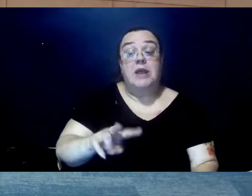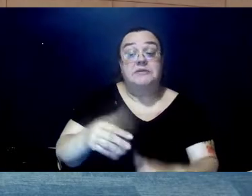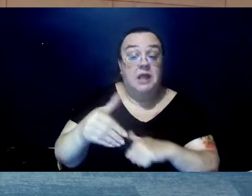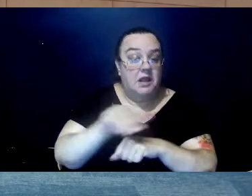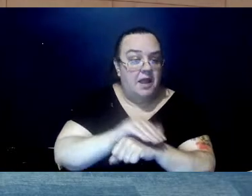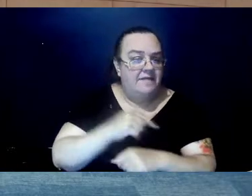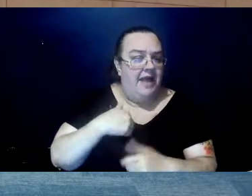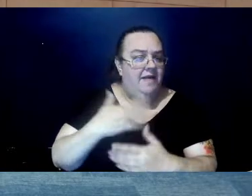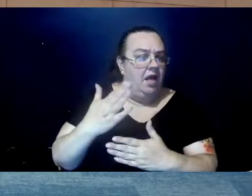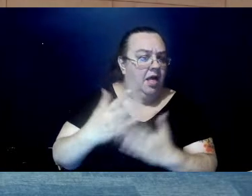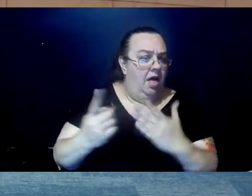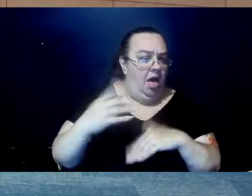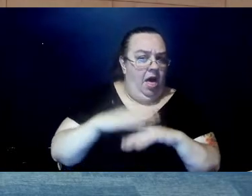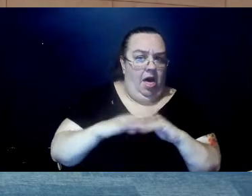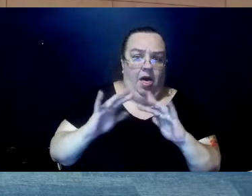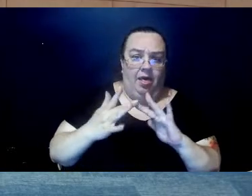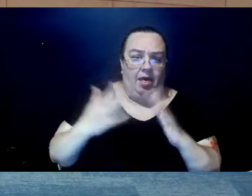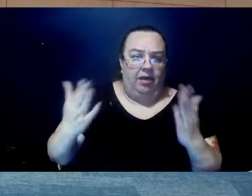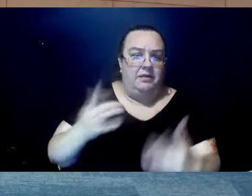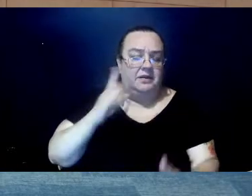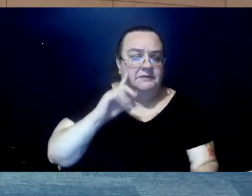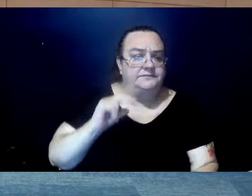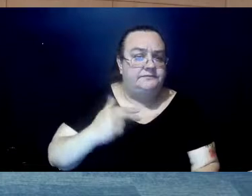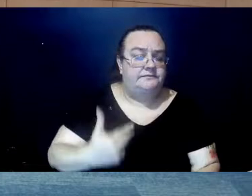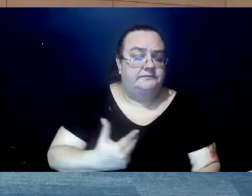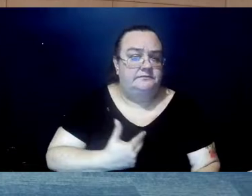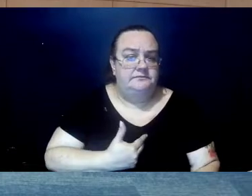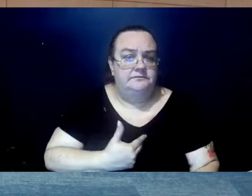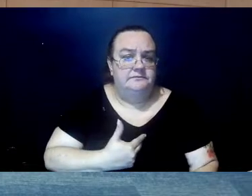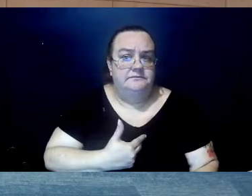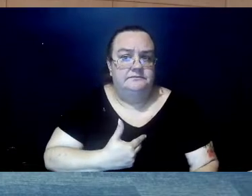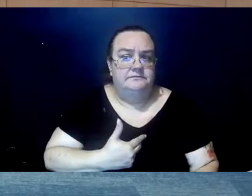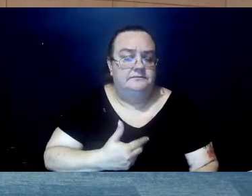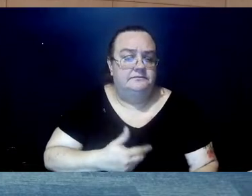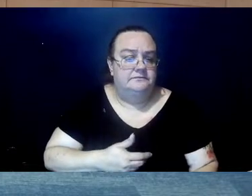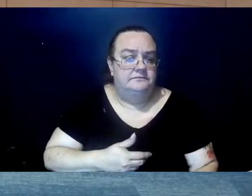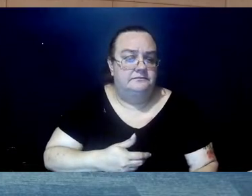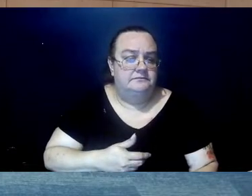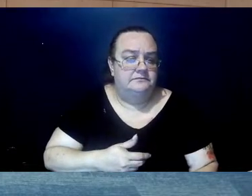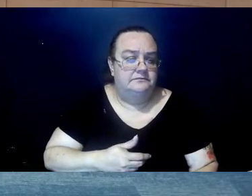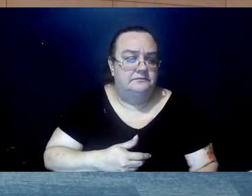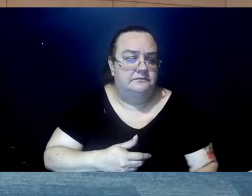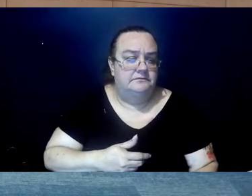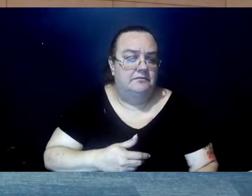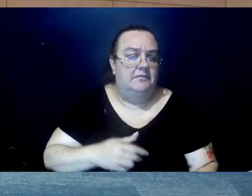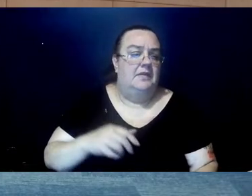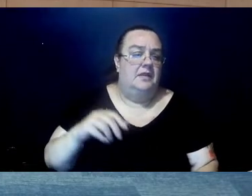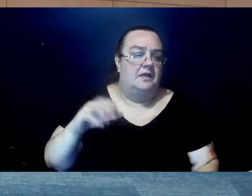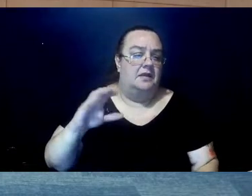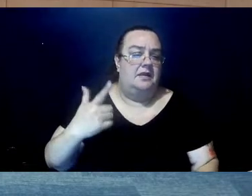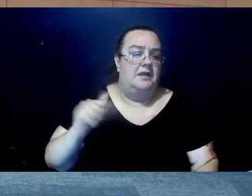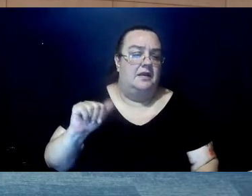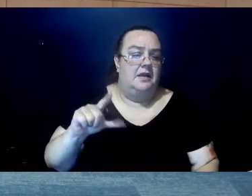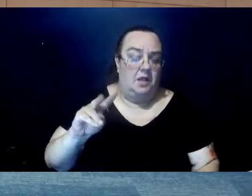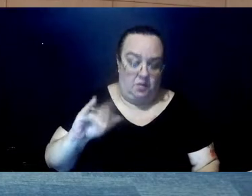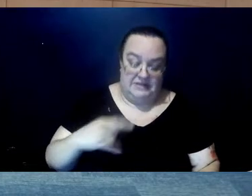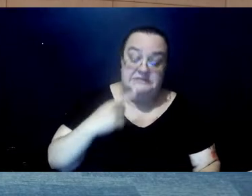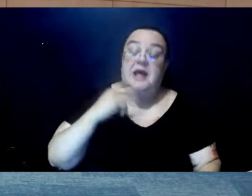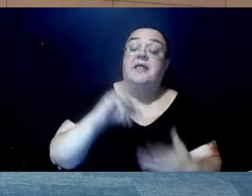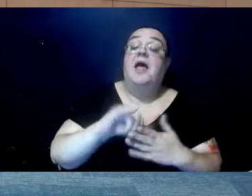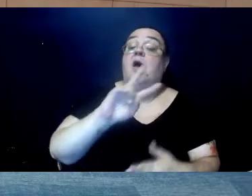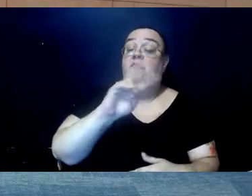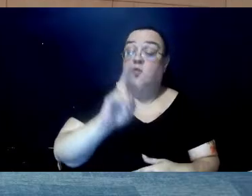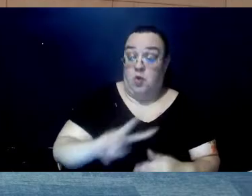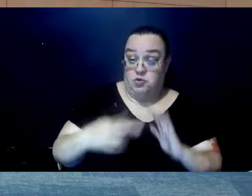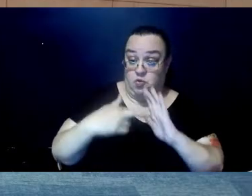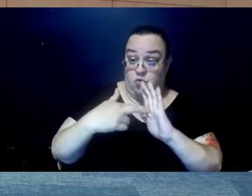someone online here for us? Or? So the Verizon representative did confirmed that